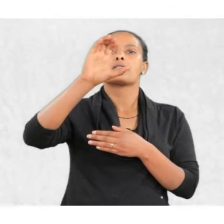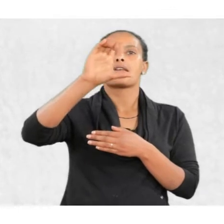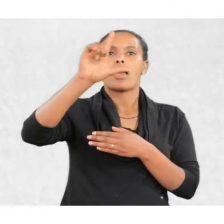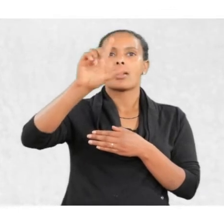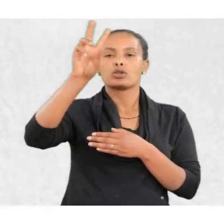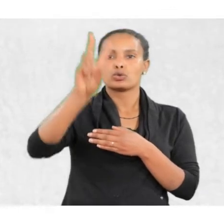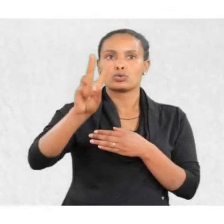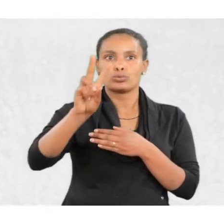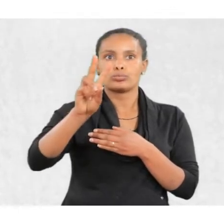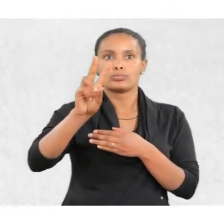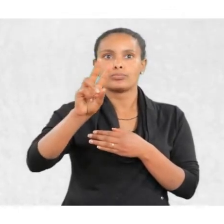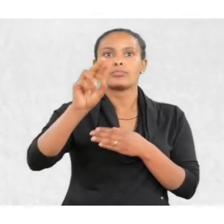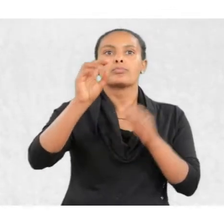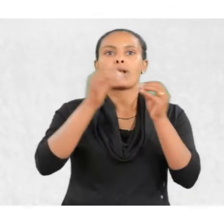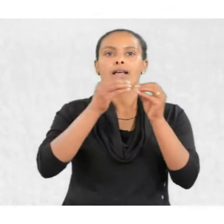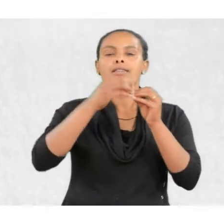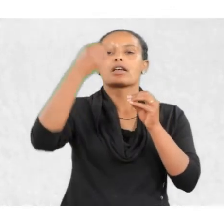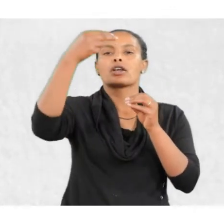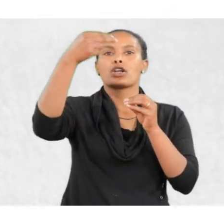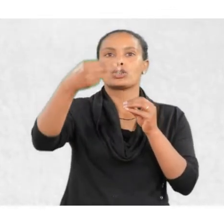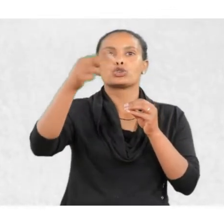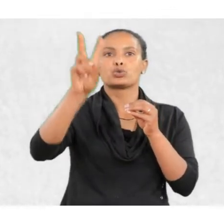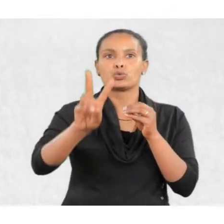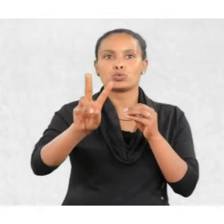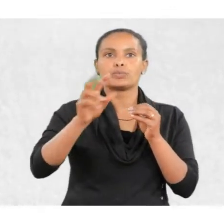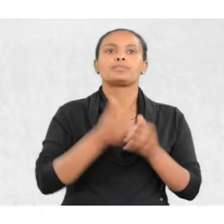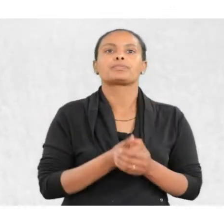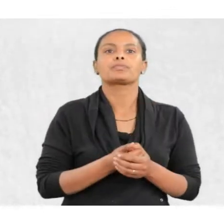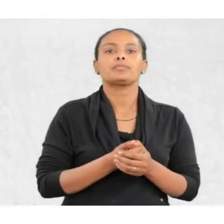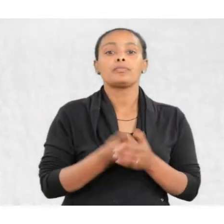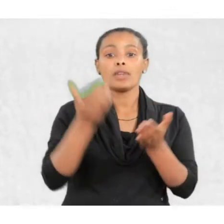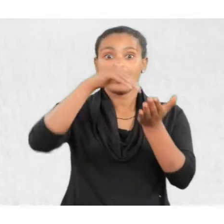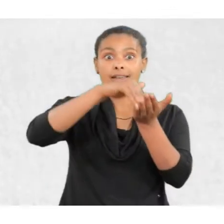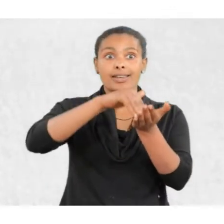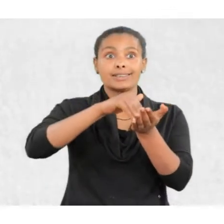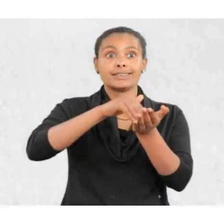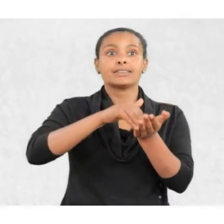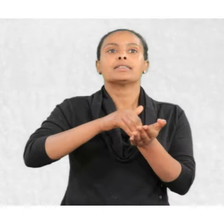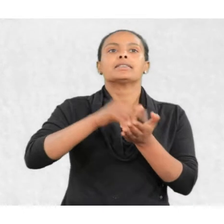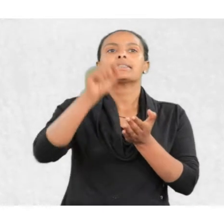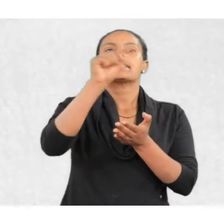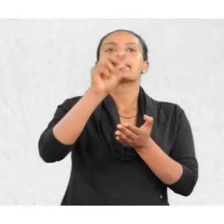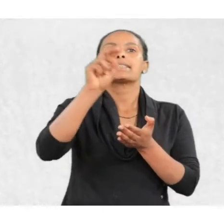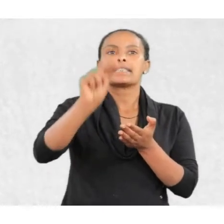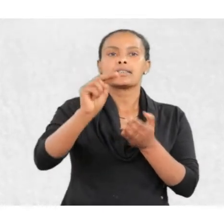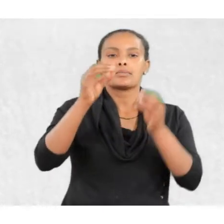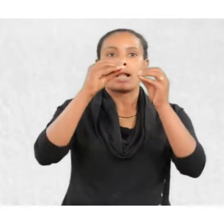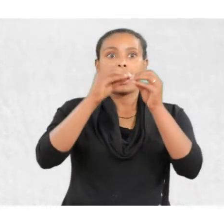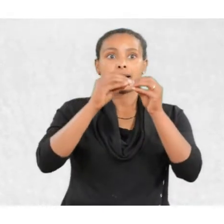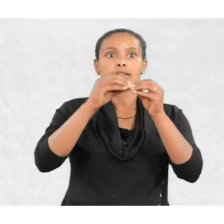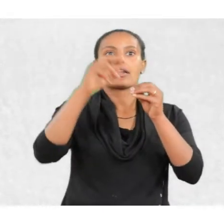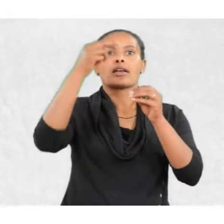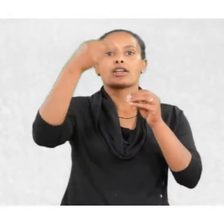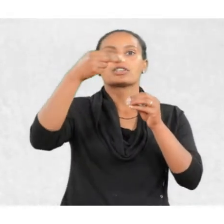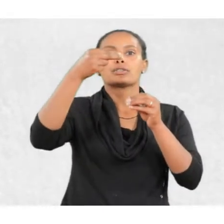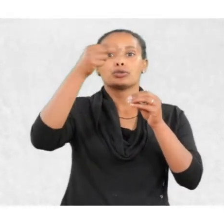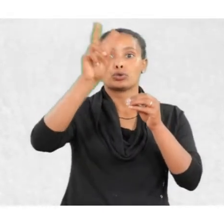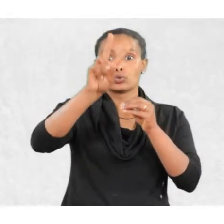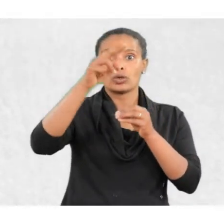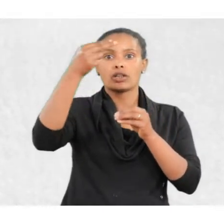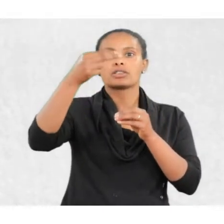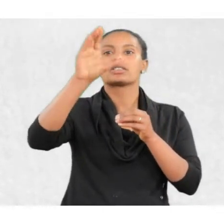plus liberation of hydrogen gas H2. Again, zinc plus hydrochloric acid HCl to